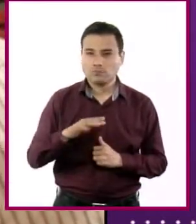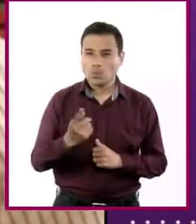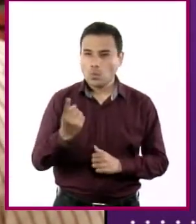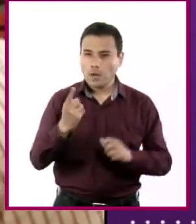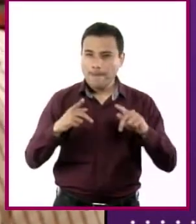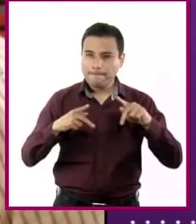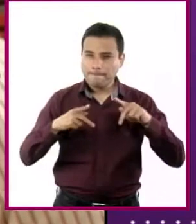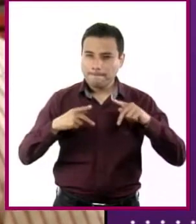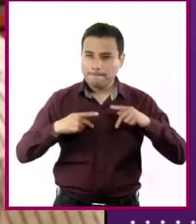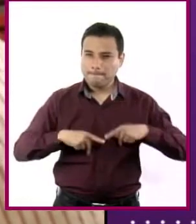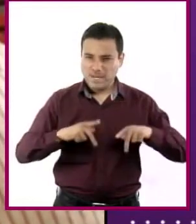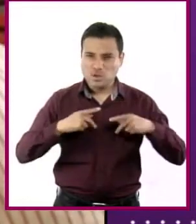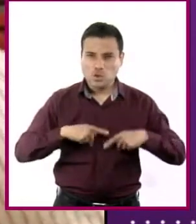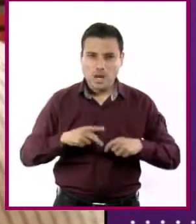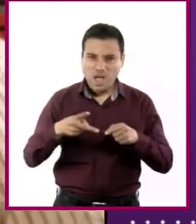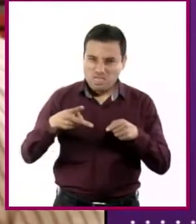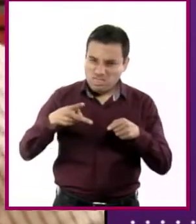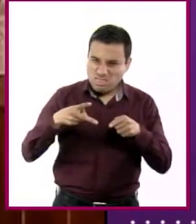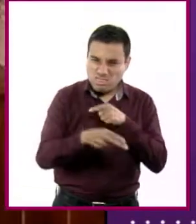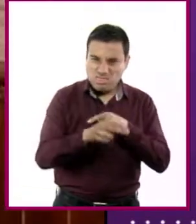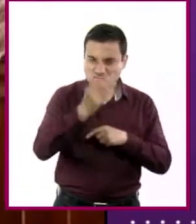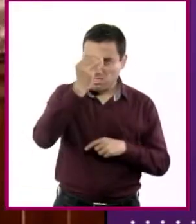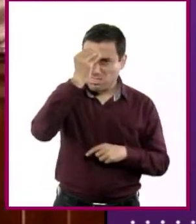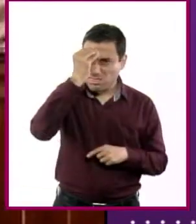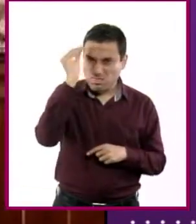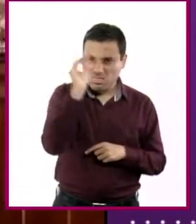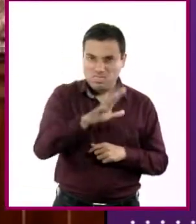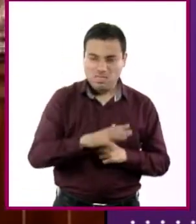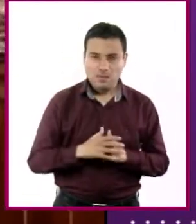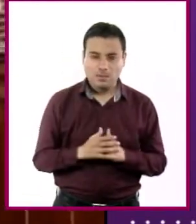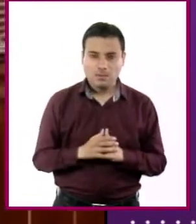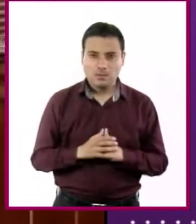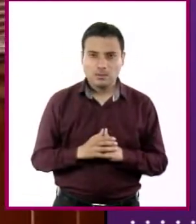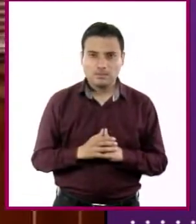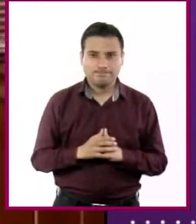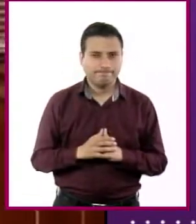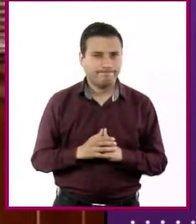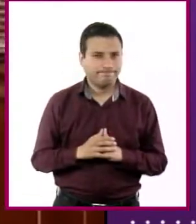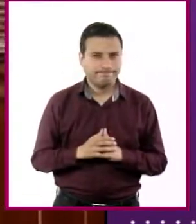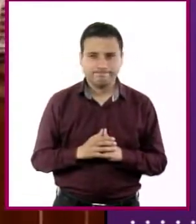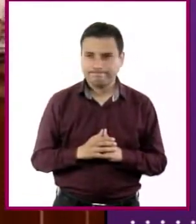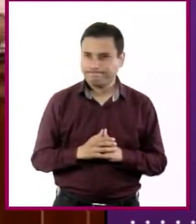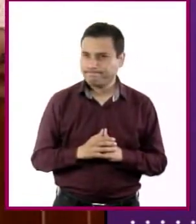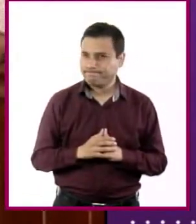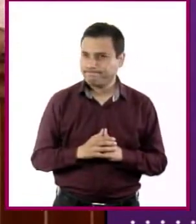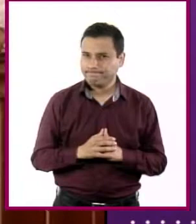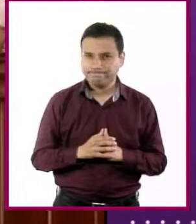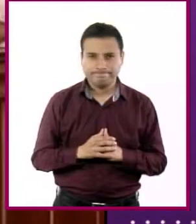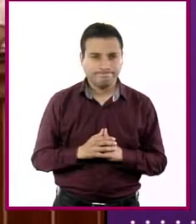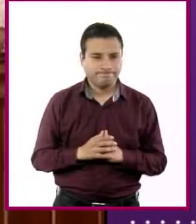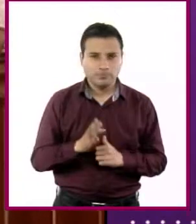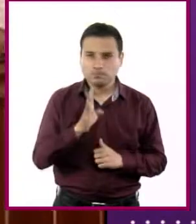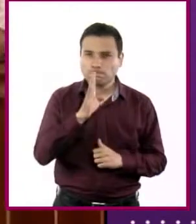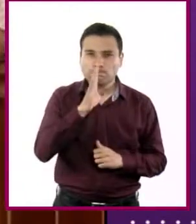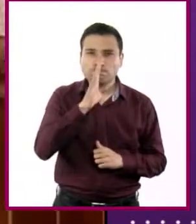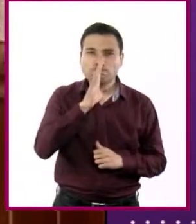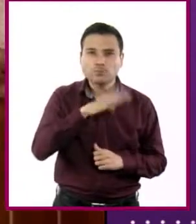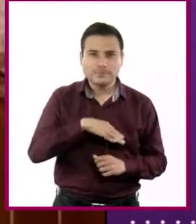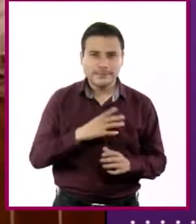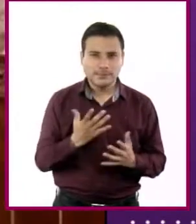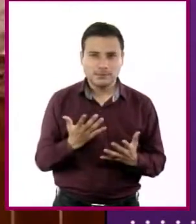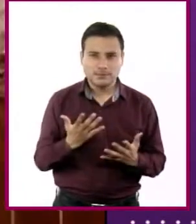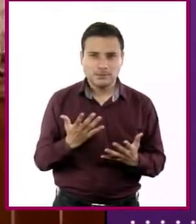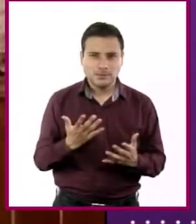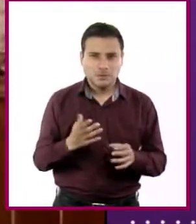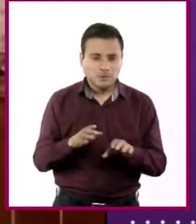Somebody interrupted the transmission on purpose. Oh! They have no lights. Oh. No instruments.